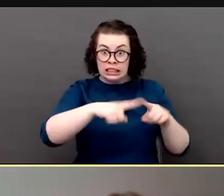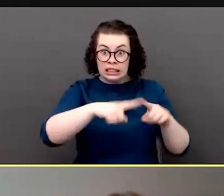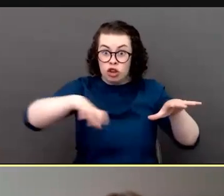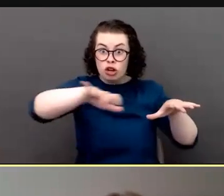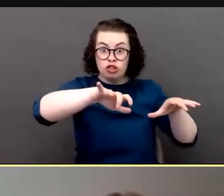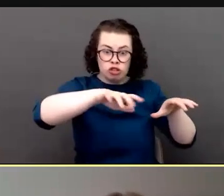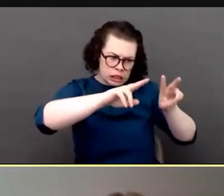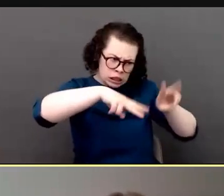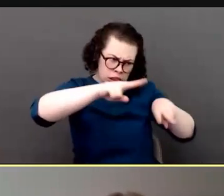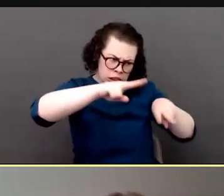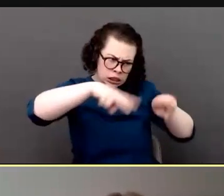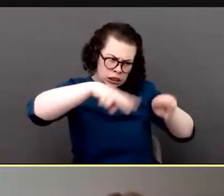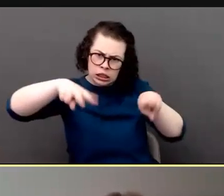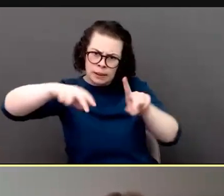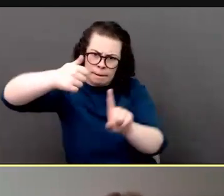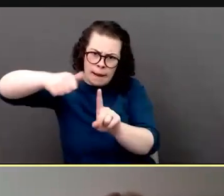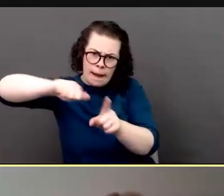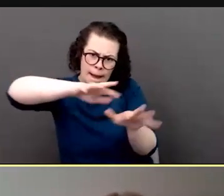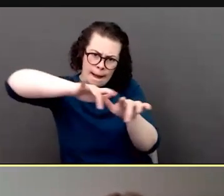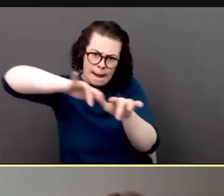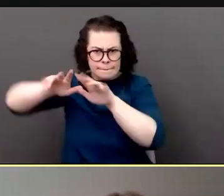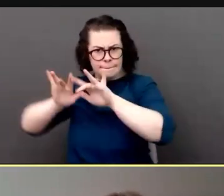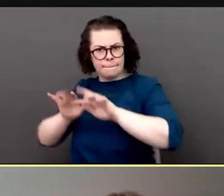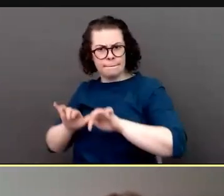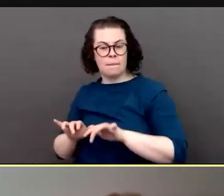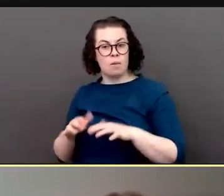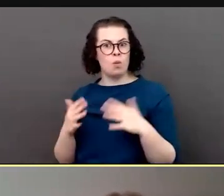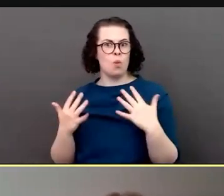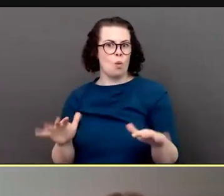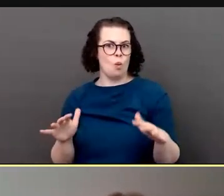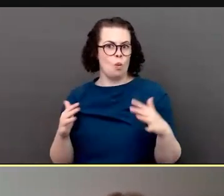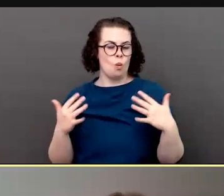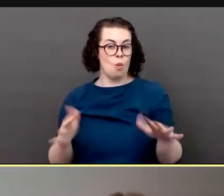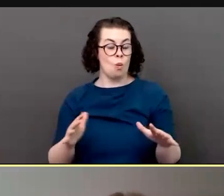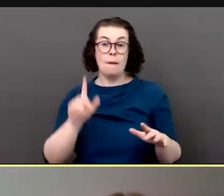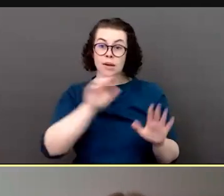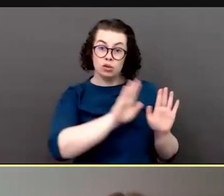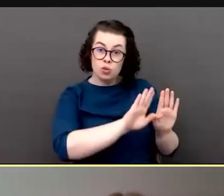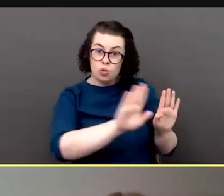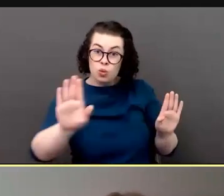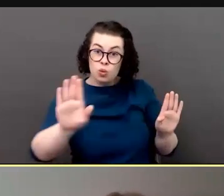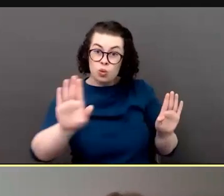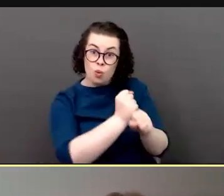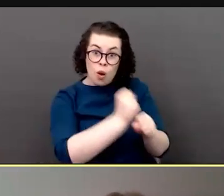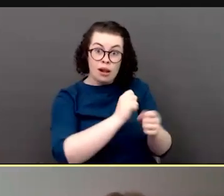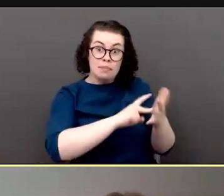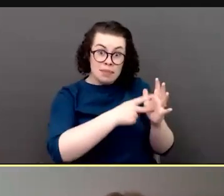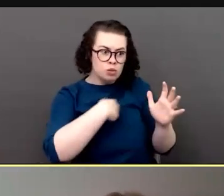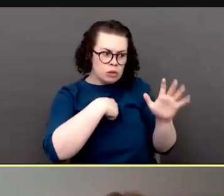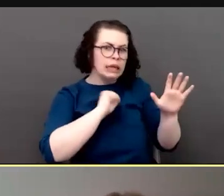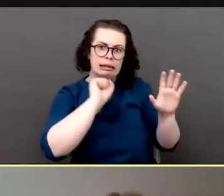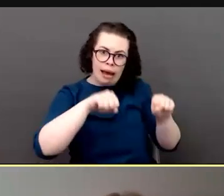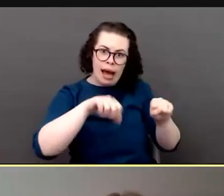your joint work, made it possible to have this first ever European accessibility standard for the built